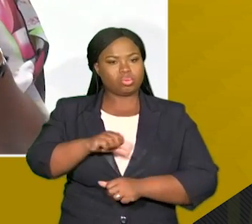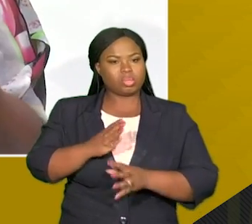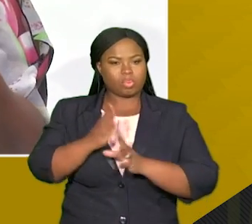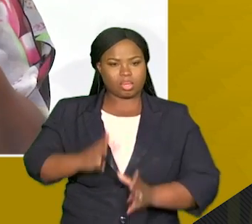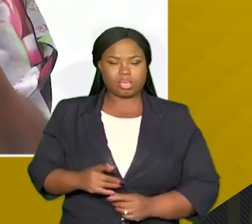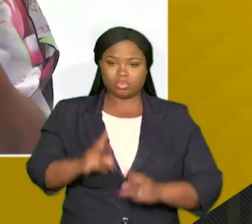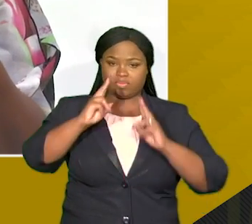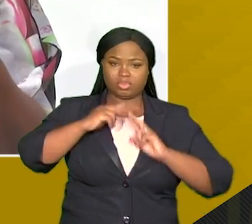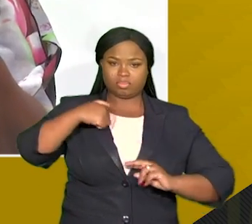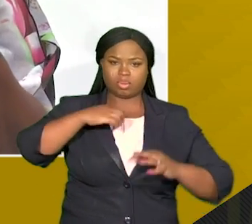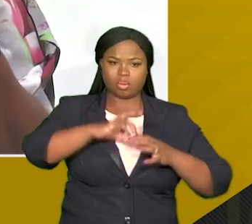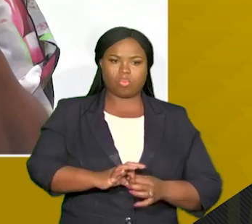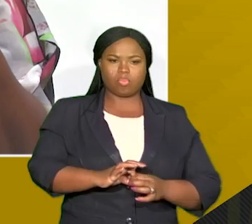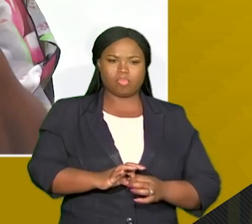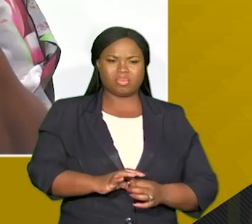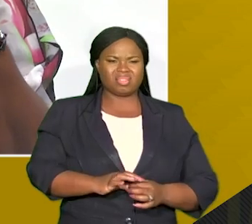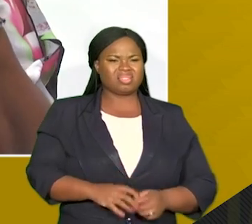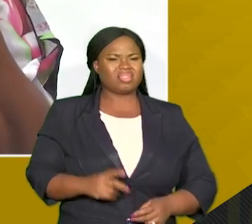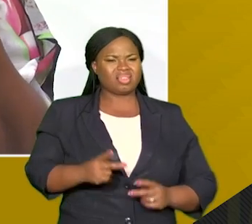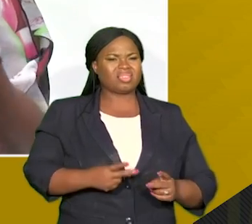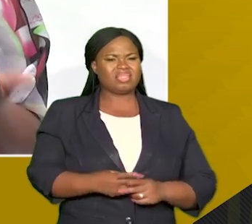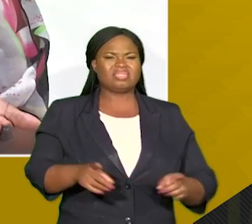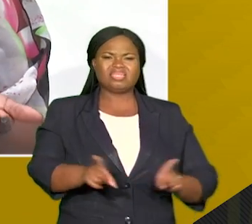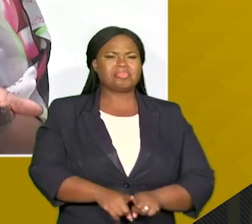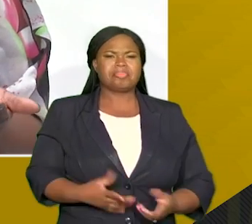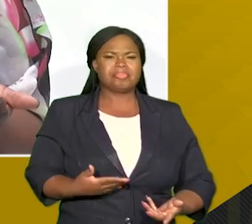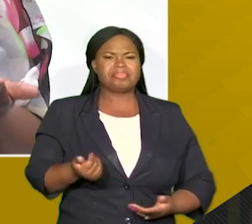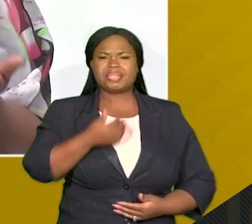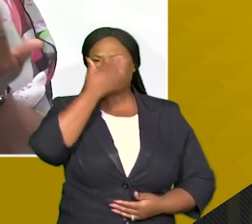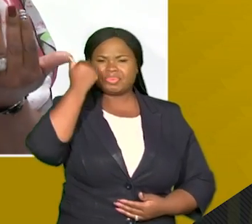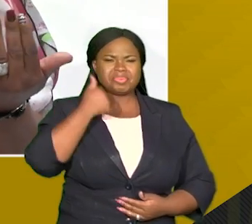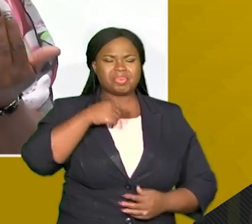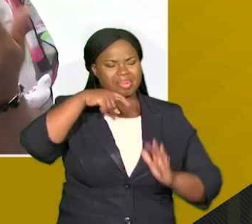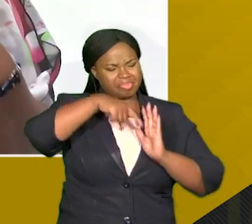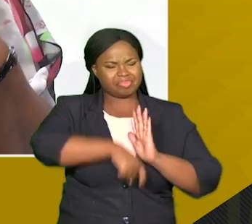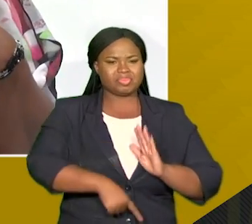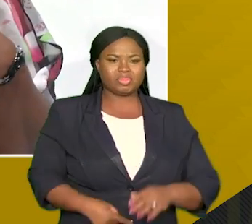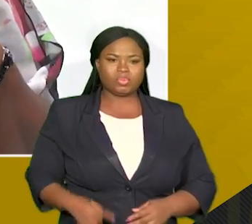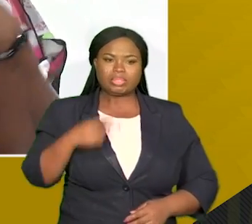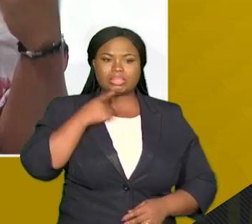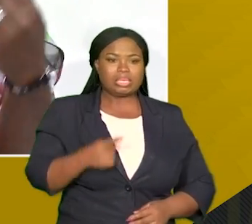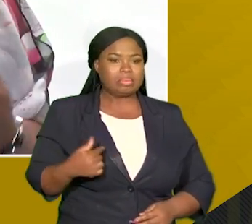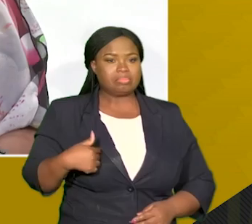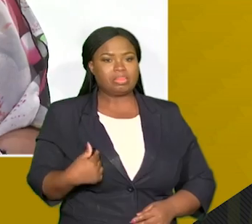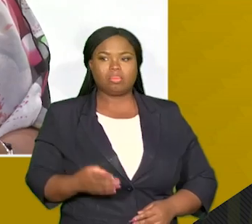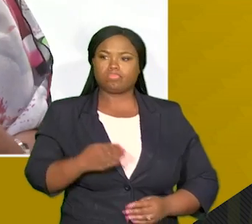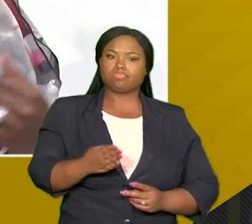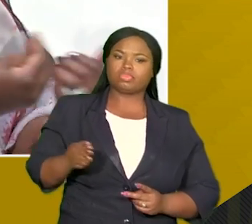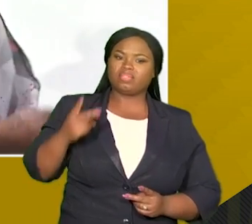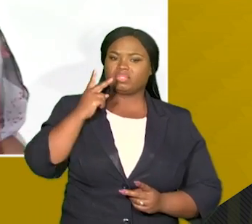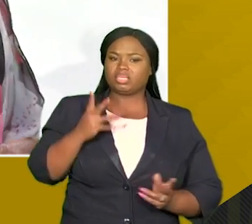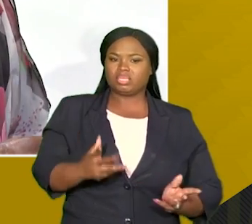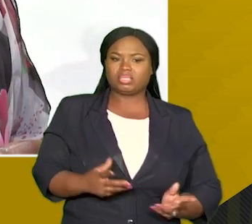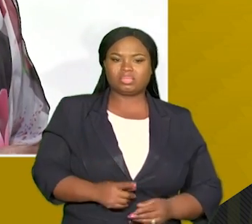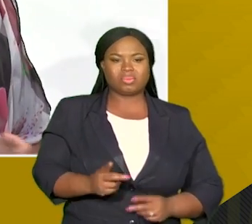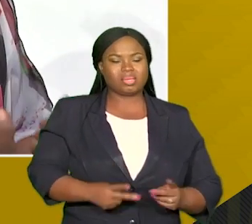when she comes to the house ukuthi naye udinga I debriefing. She can't handle uzokutshela ukuthi I've been there and there and there. So